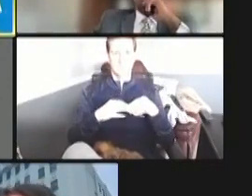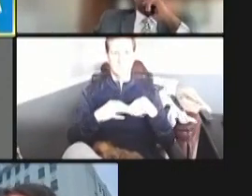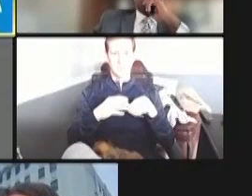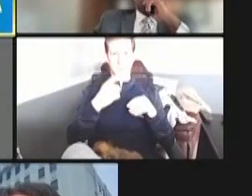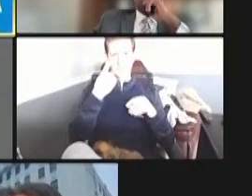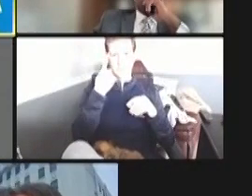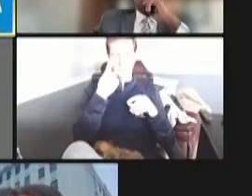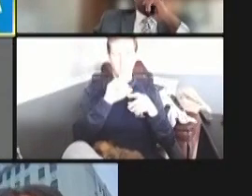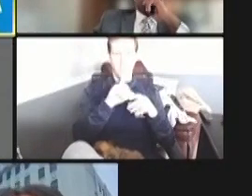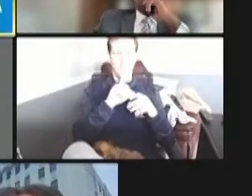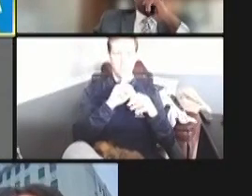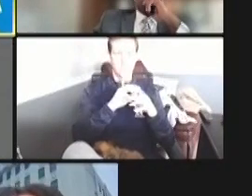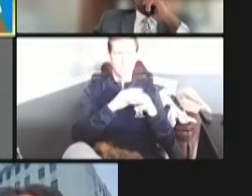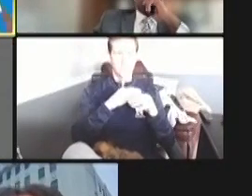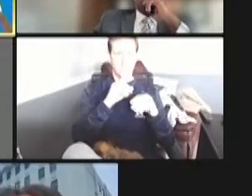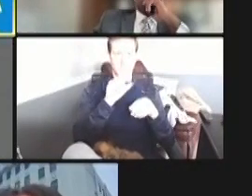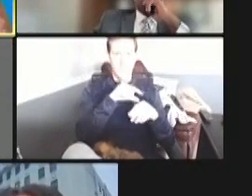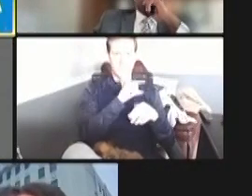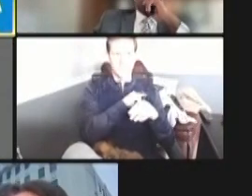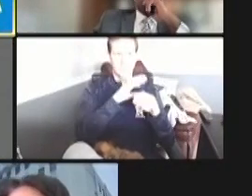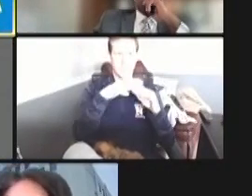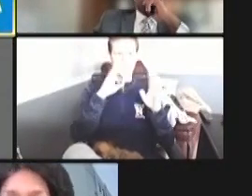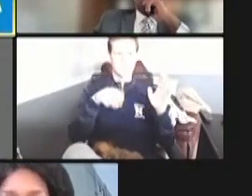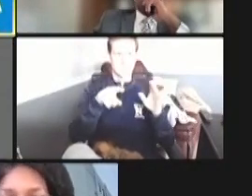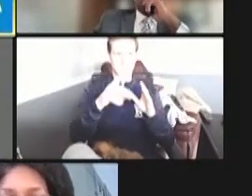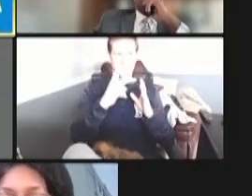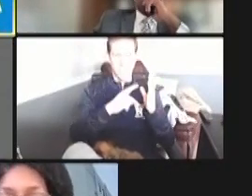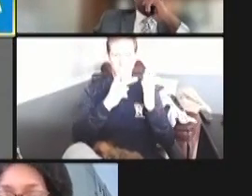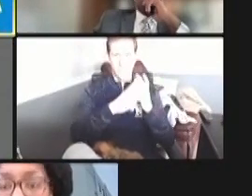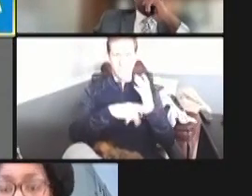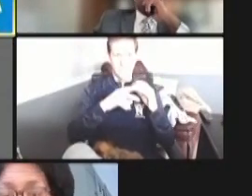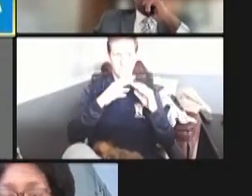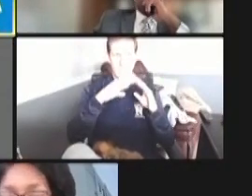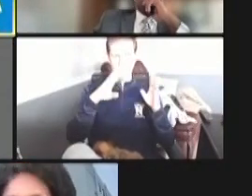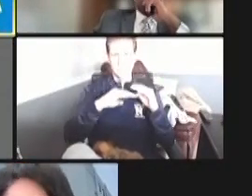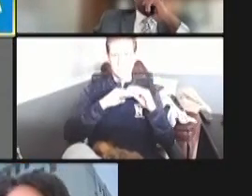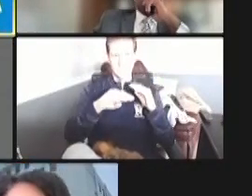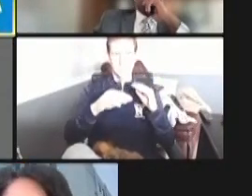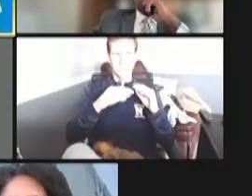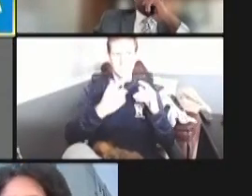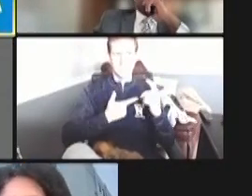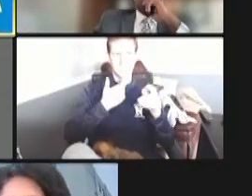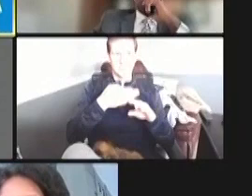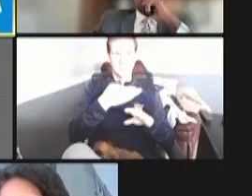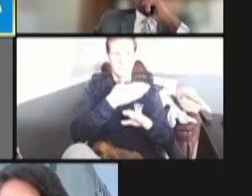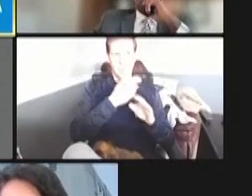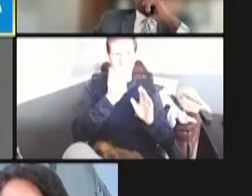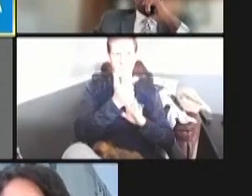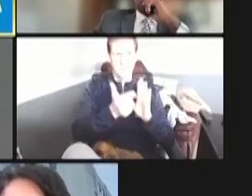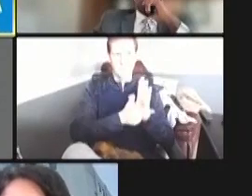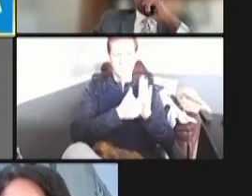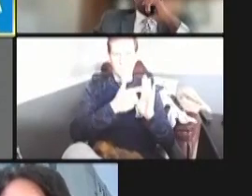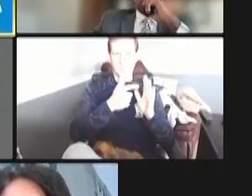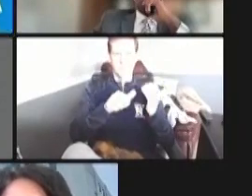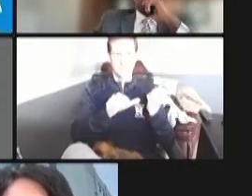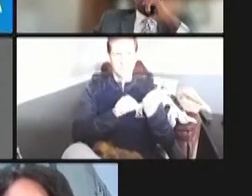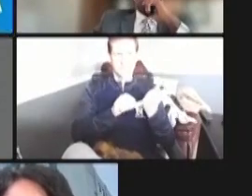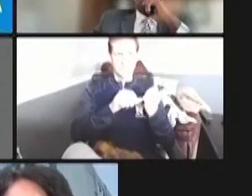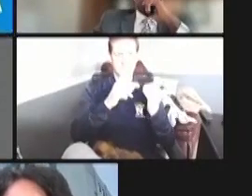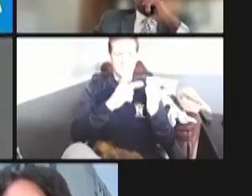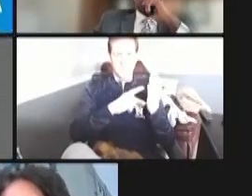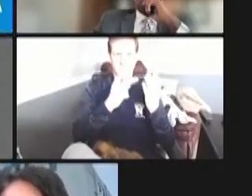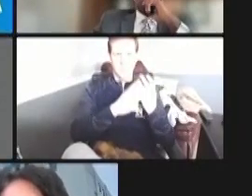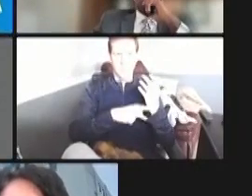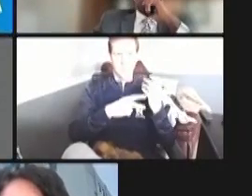for eligible households. This program, housing stabilization, existed before the legal assistance program. So okay.